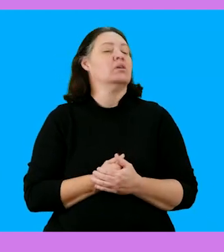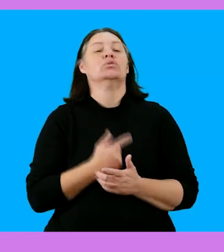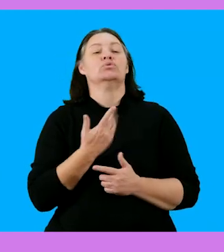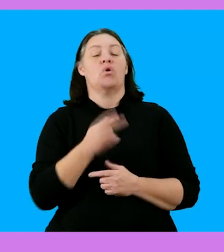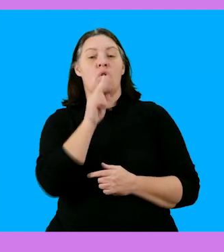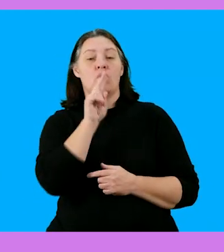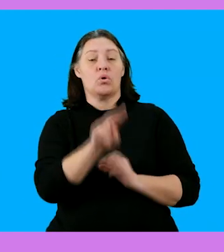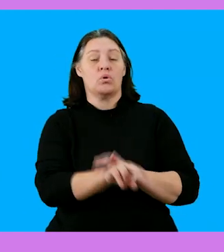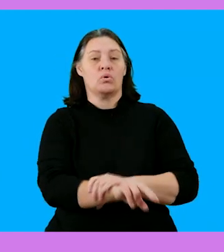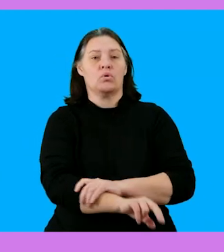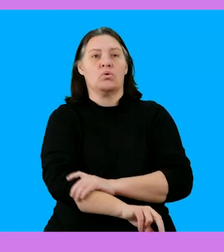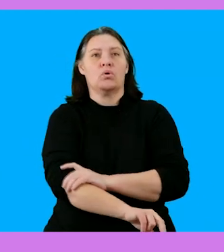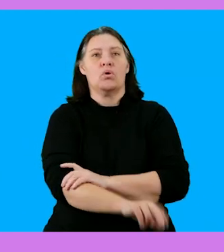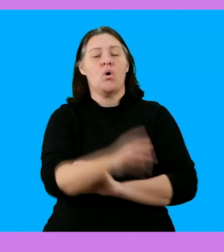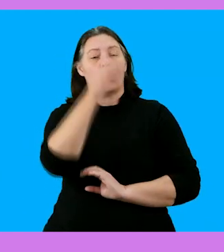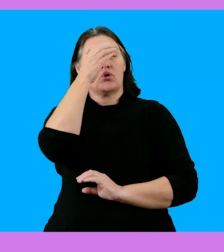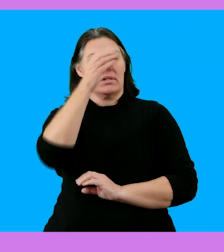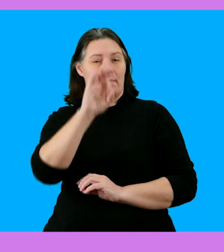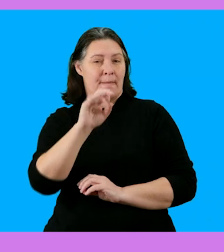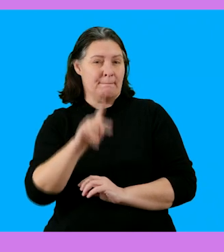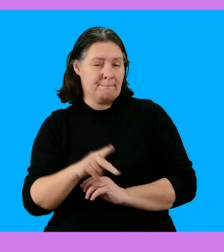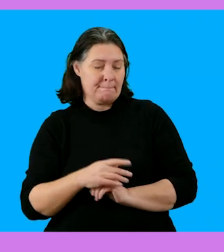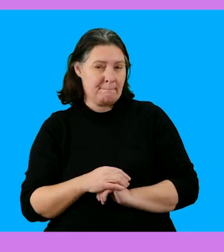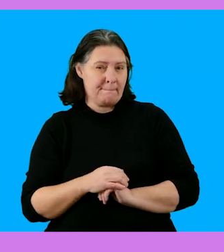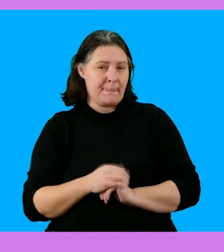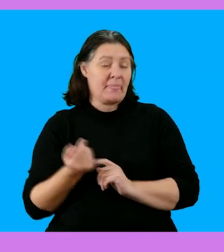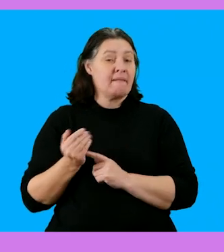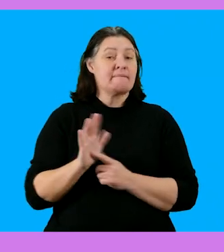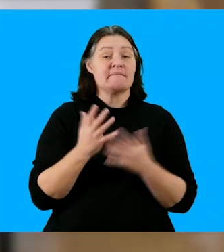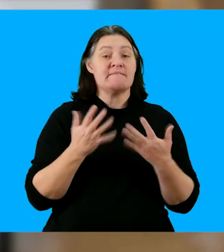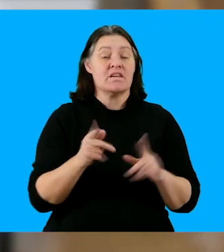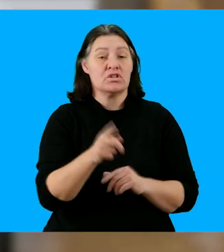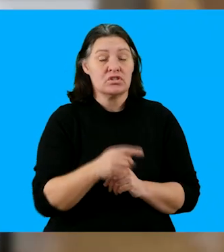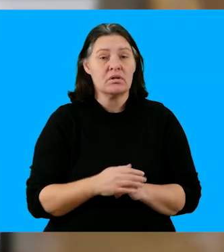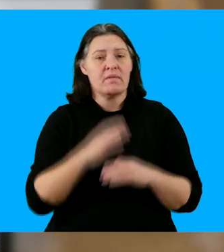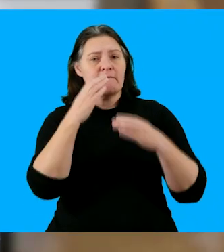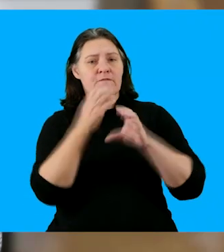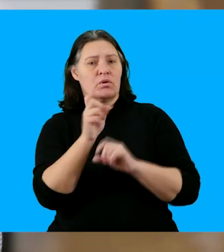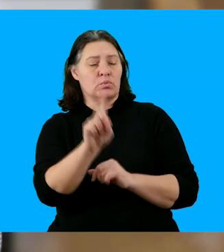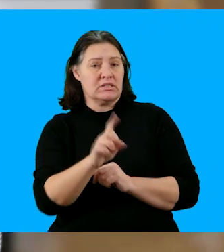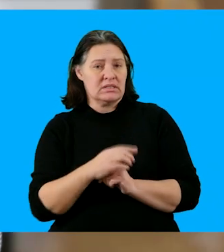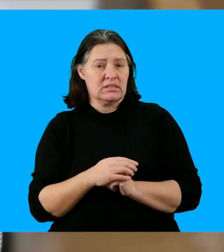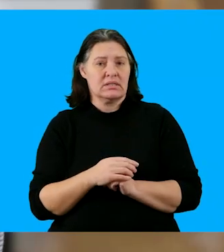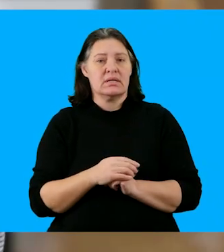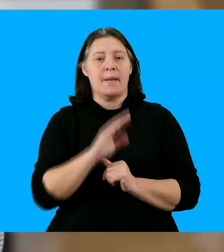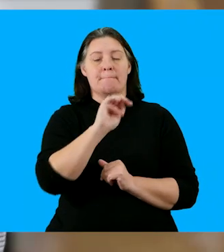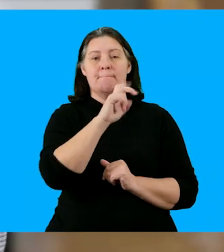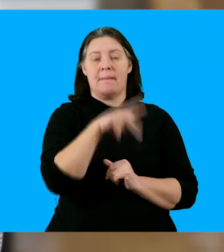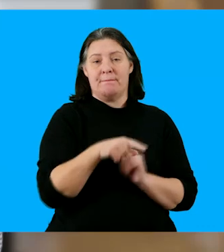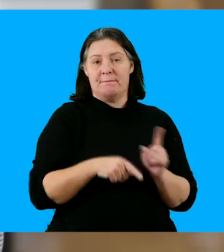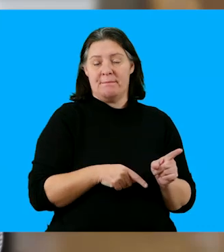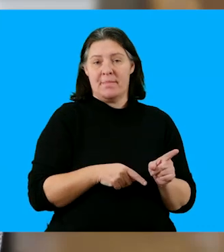lesson objectives. Now let us quickly look at our concept map. As I've indicated, our focus today is